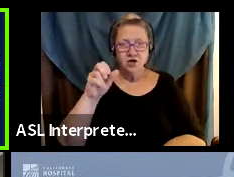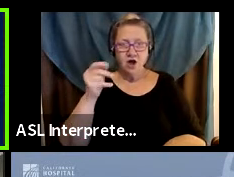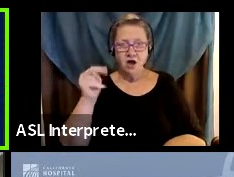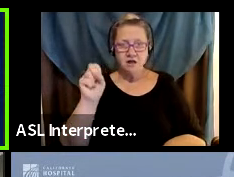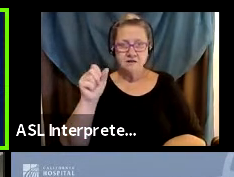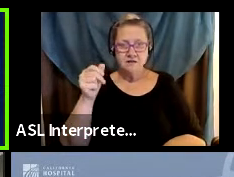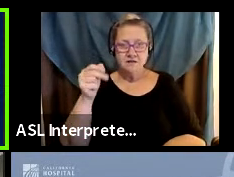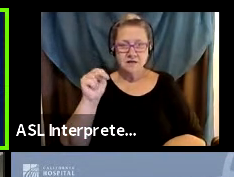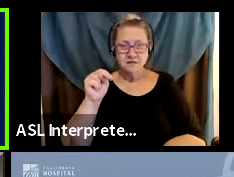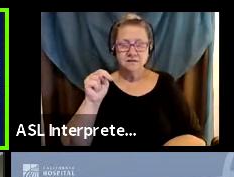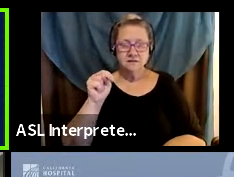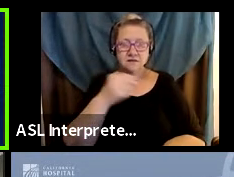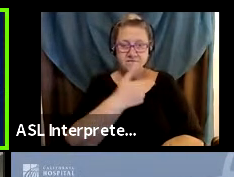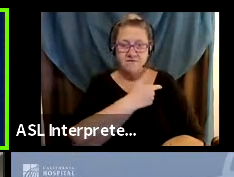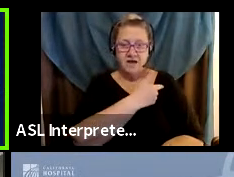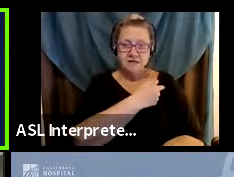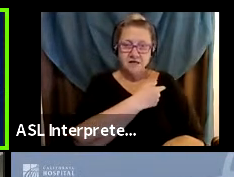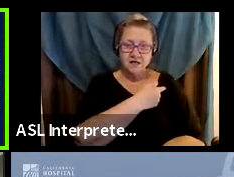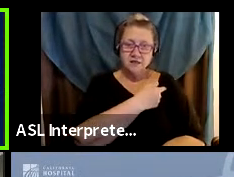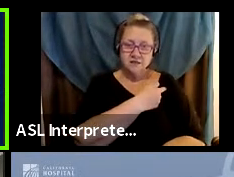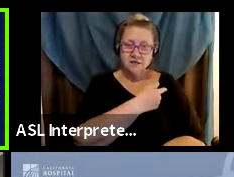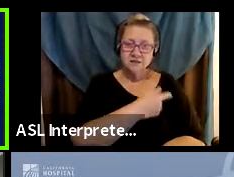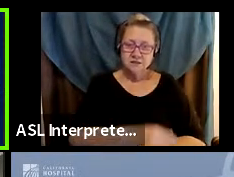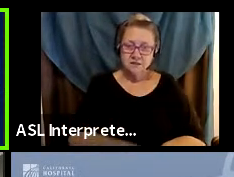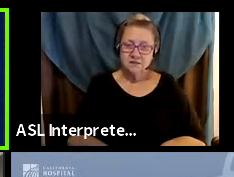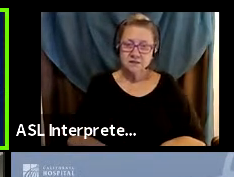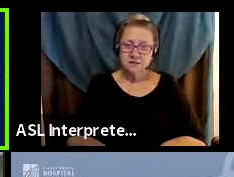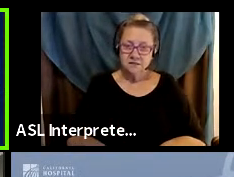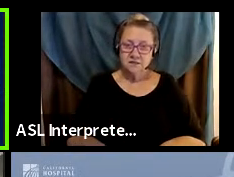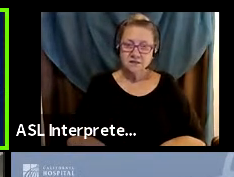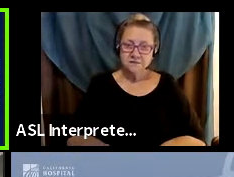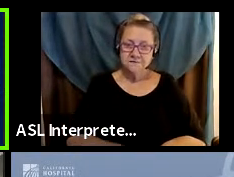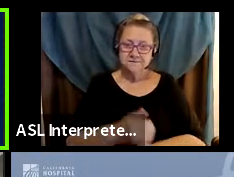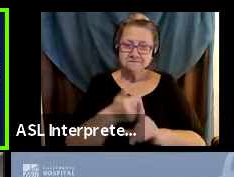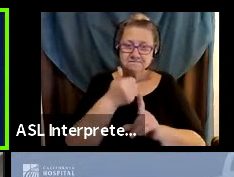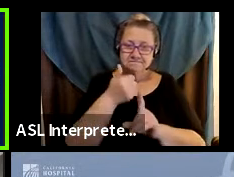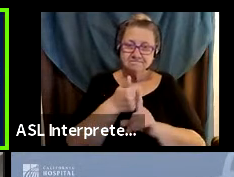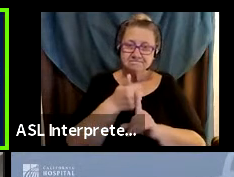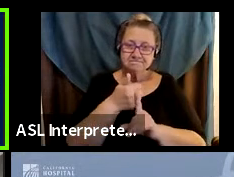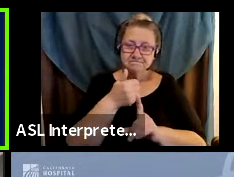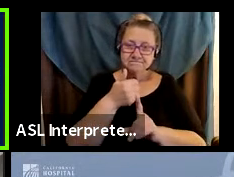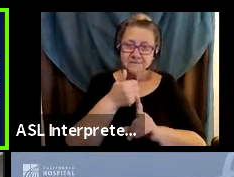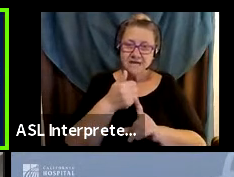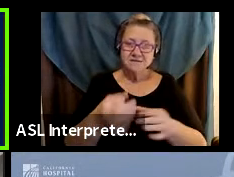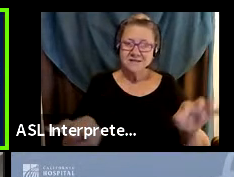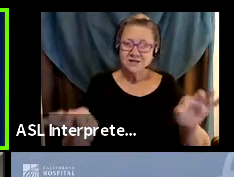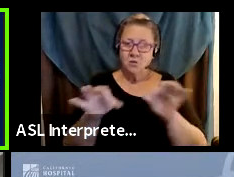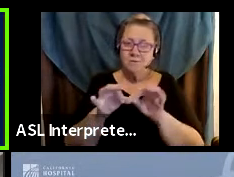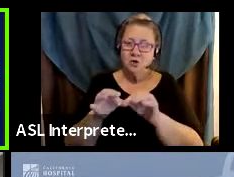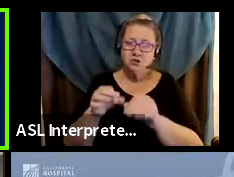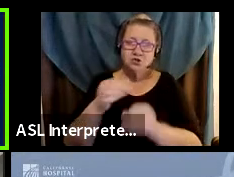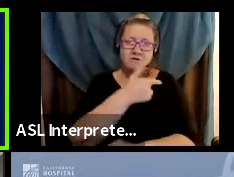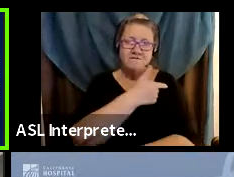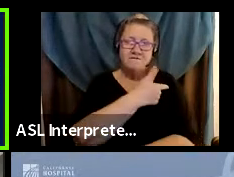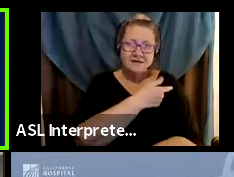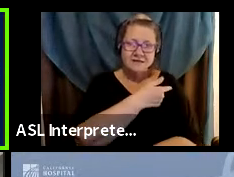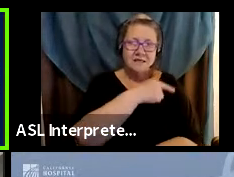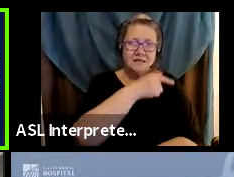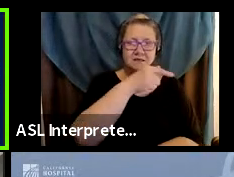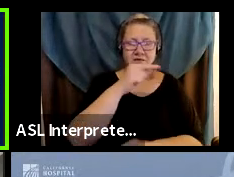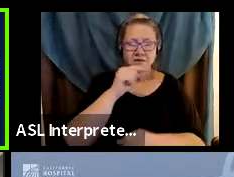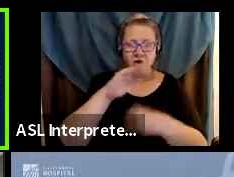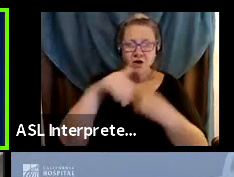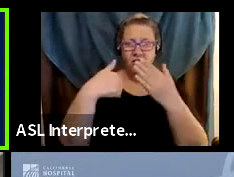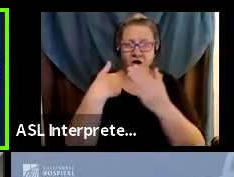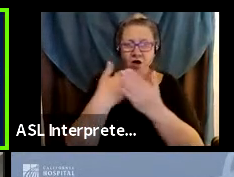has been so helpful from a public health standpoint, and getting vaccine into arms of hard to reach communities, I think